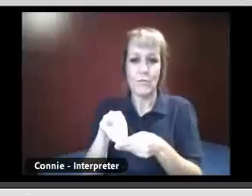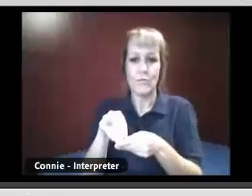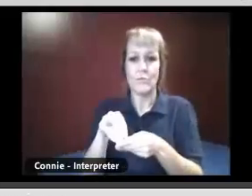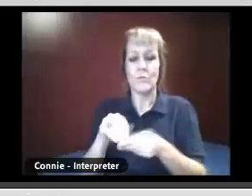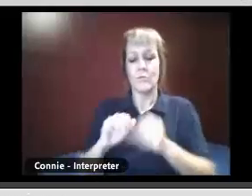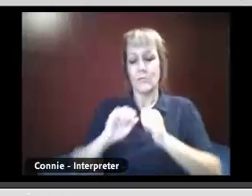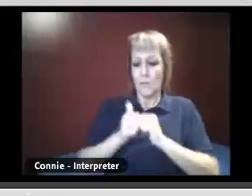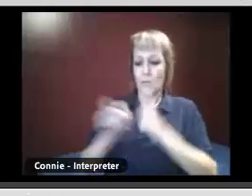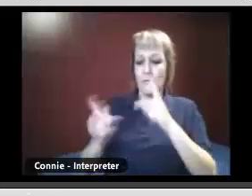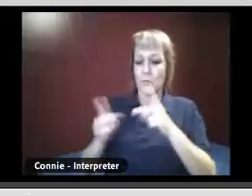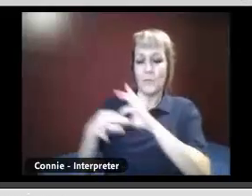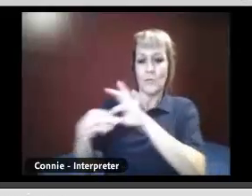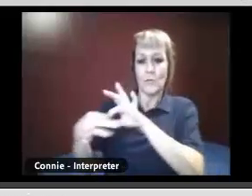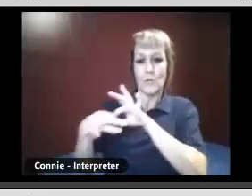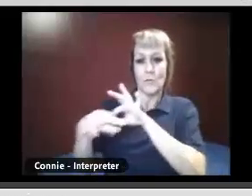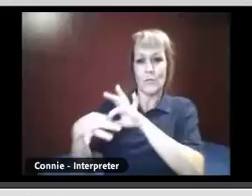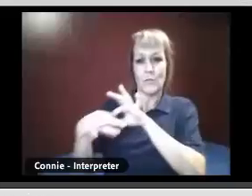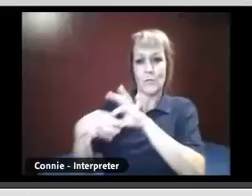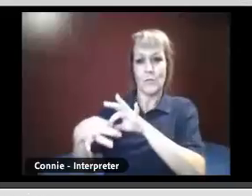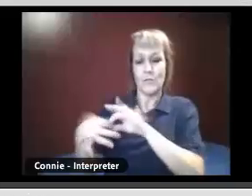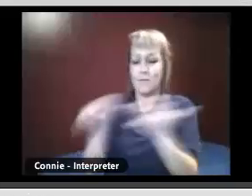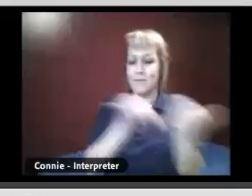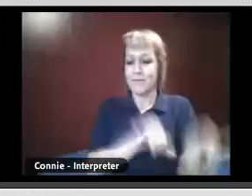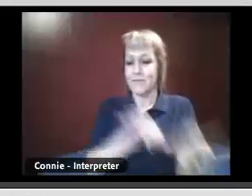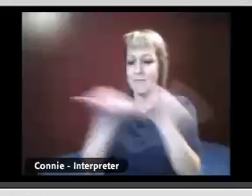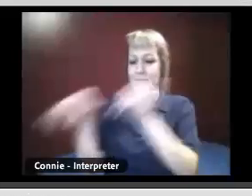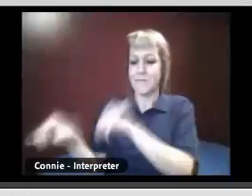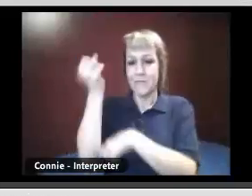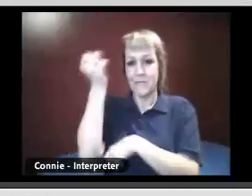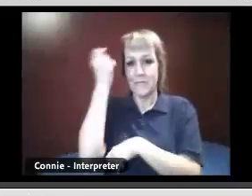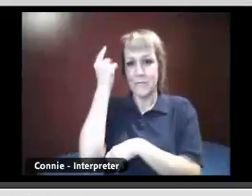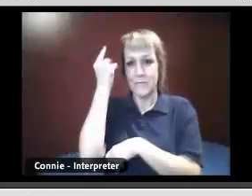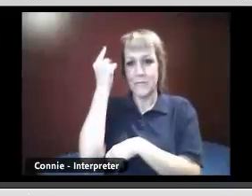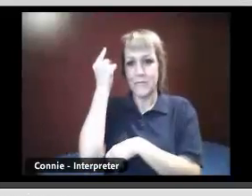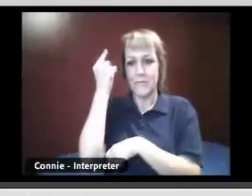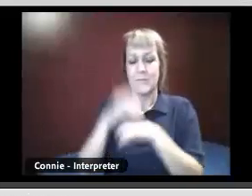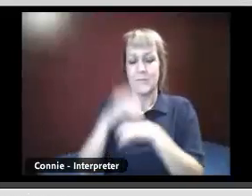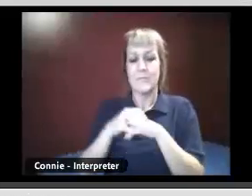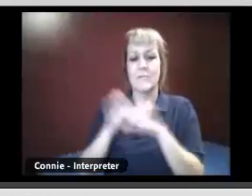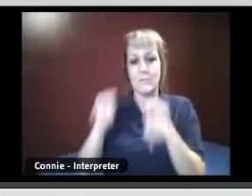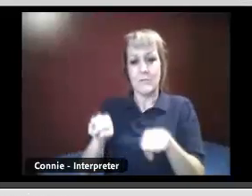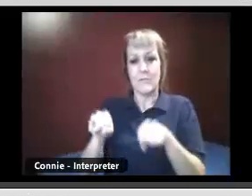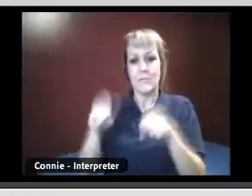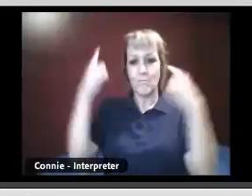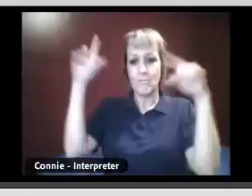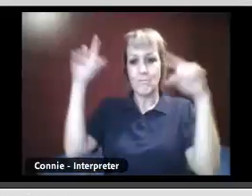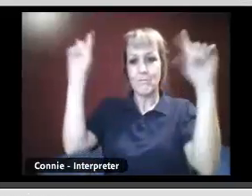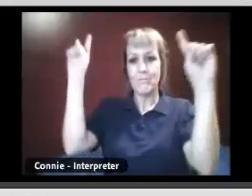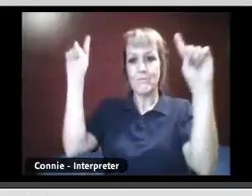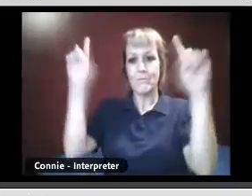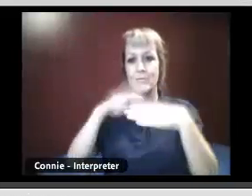cooperate, get on the same page so that we can affect a constructive outcome. At the end of the day,